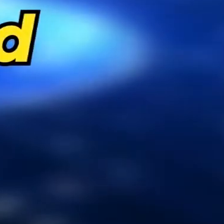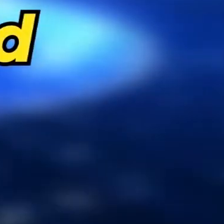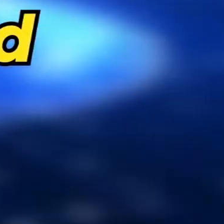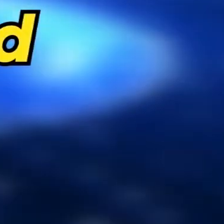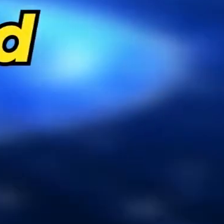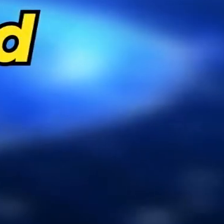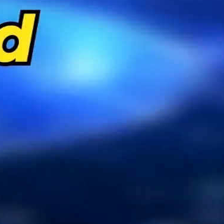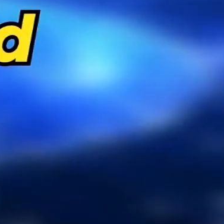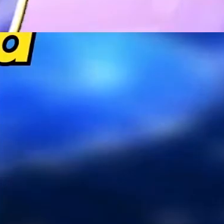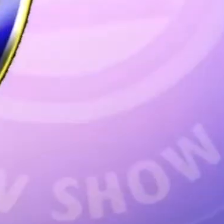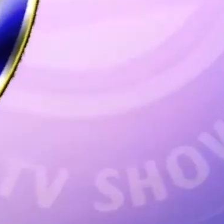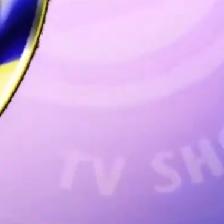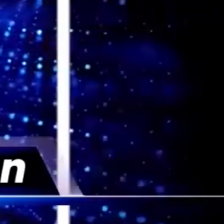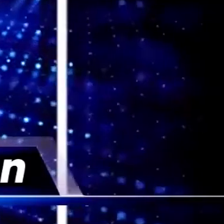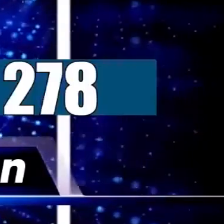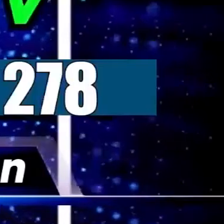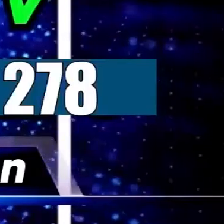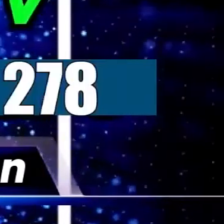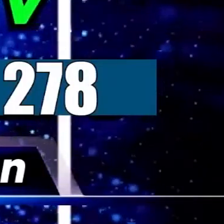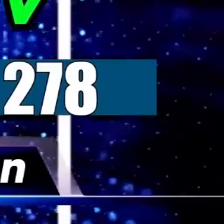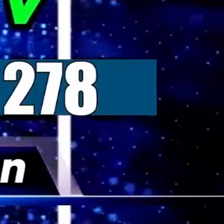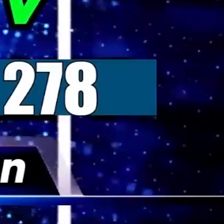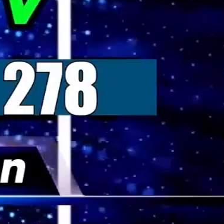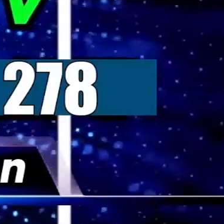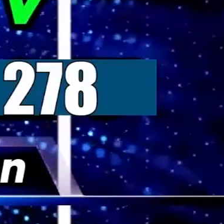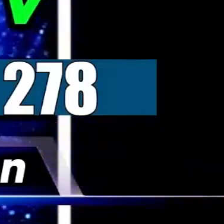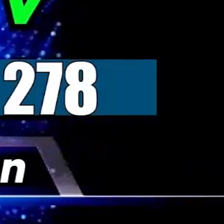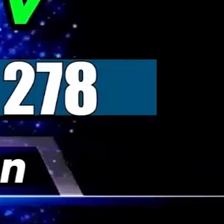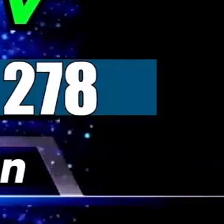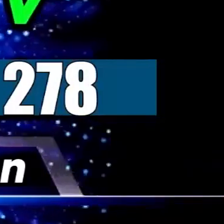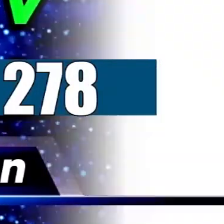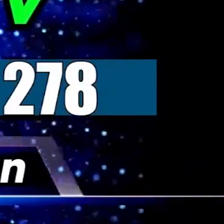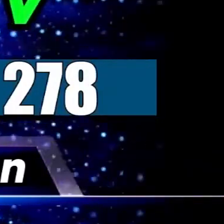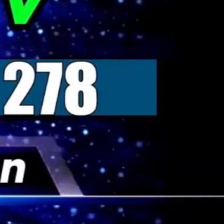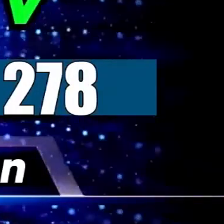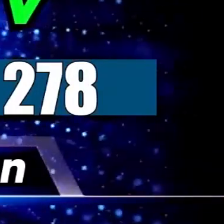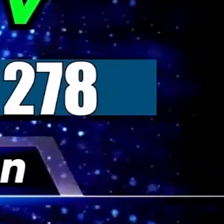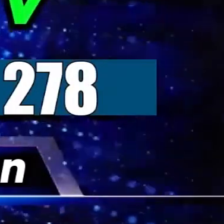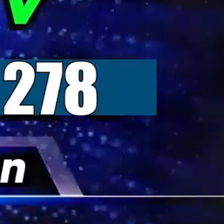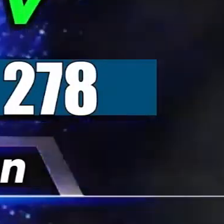more. The Helping Hand TV show, showing this Saturday at 6 p.m. on GTV.